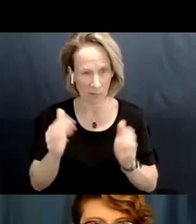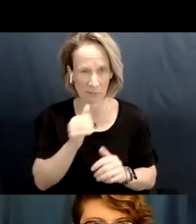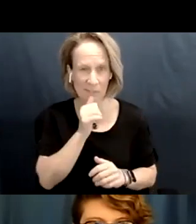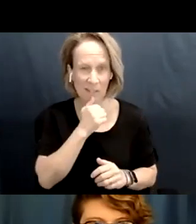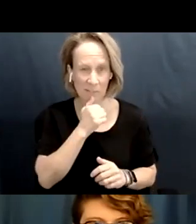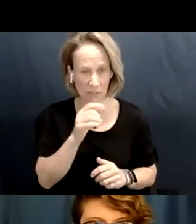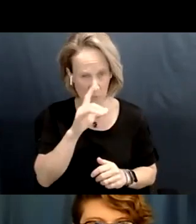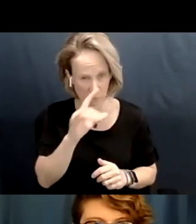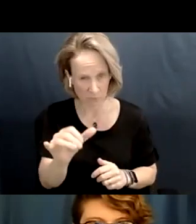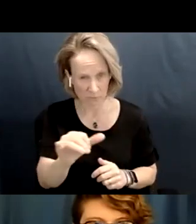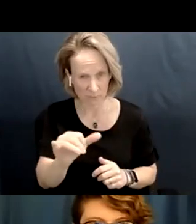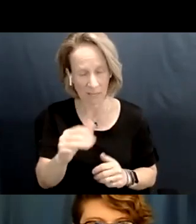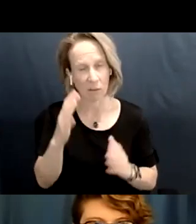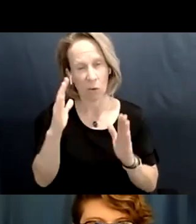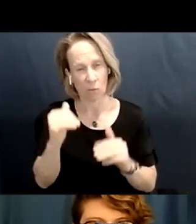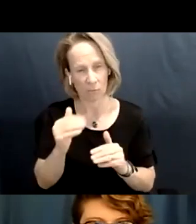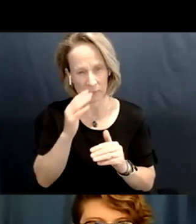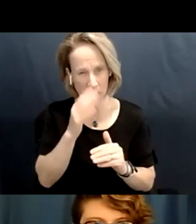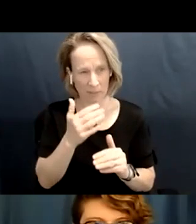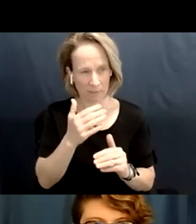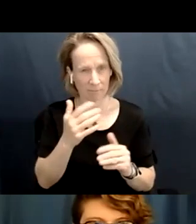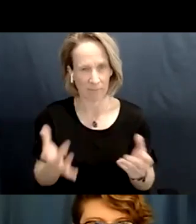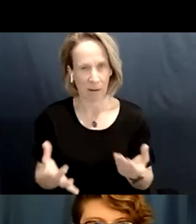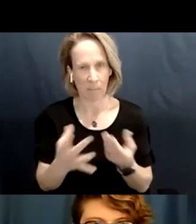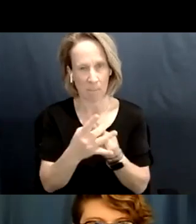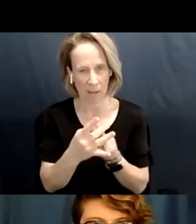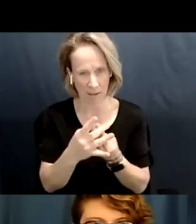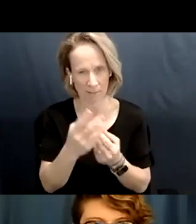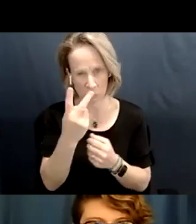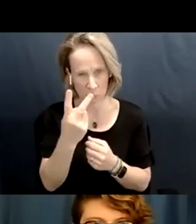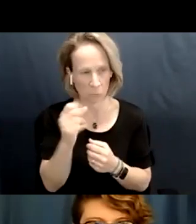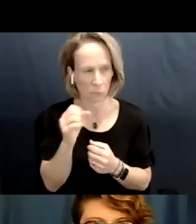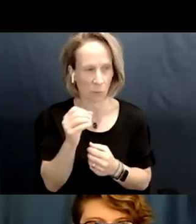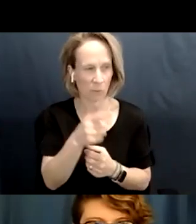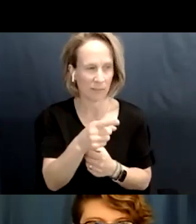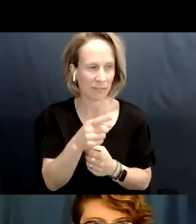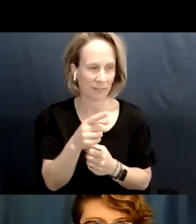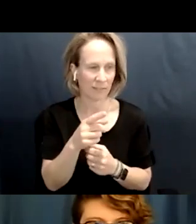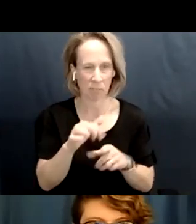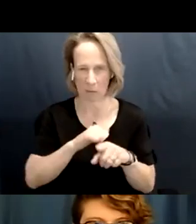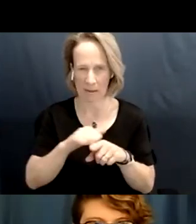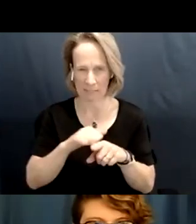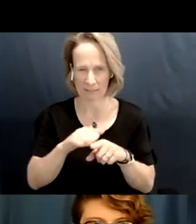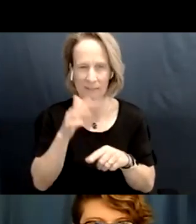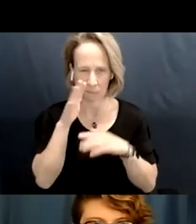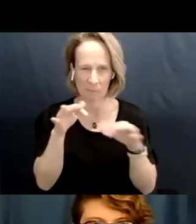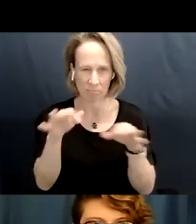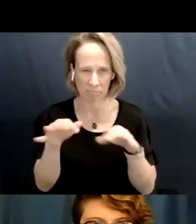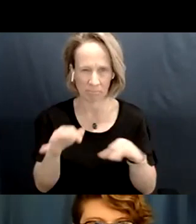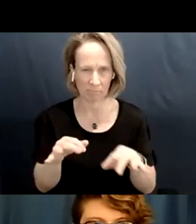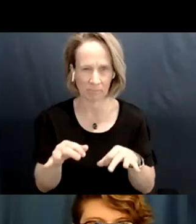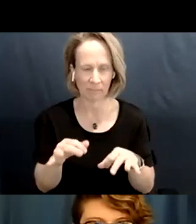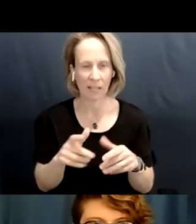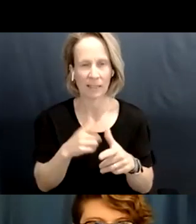hopefully kind of combines the two. So this is really nonverbal communication practice. And I'll kind of explain this, and then we're going to go out